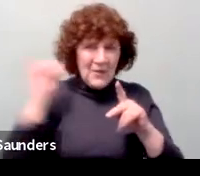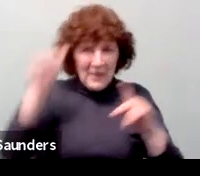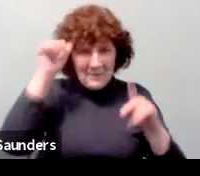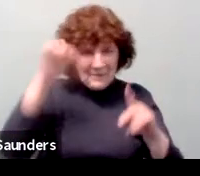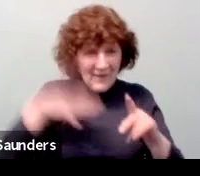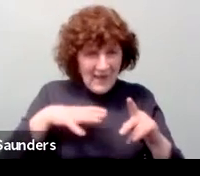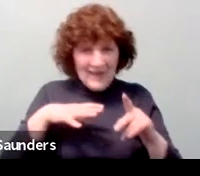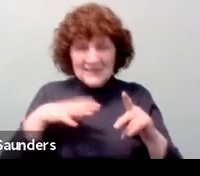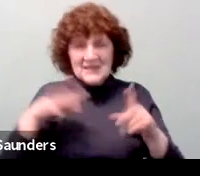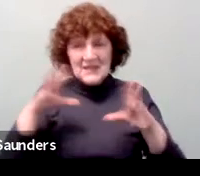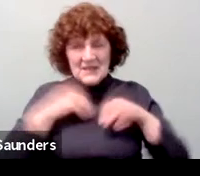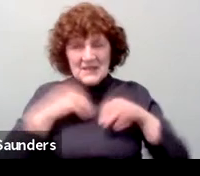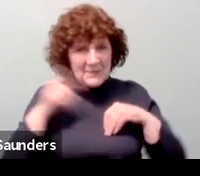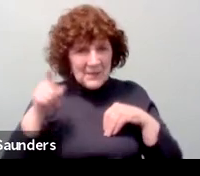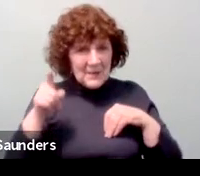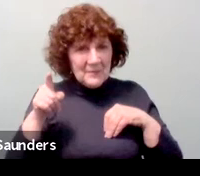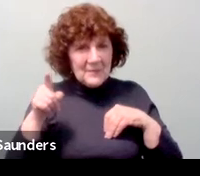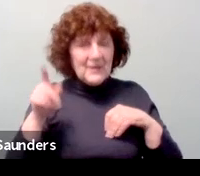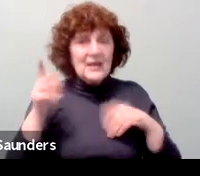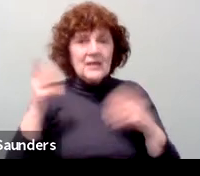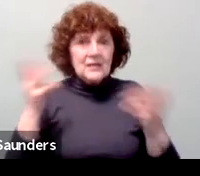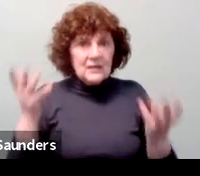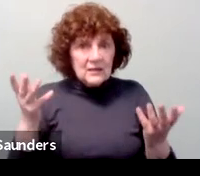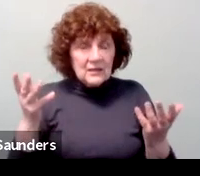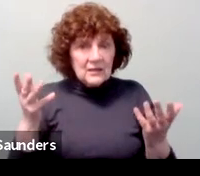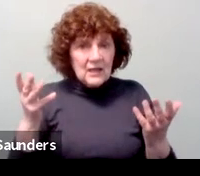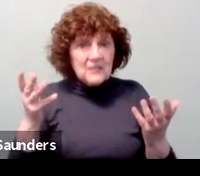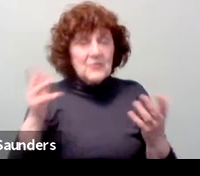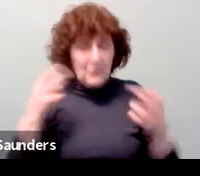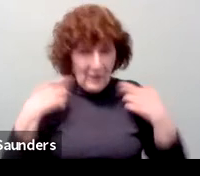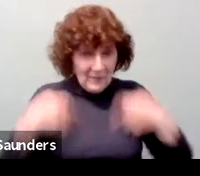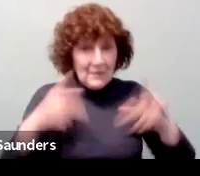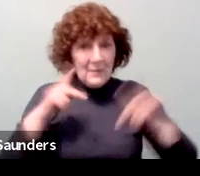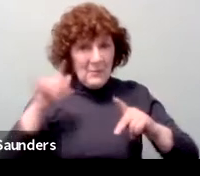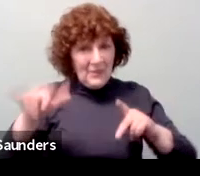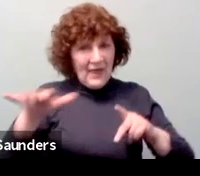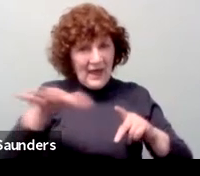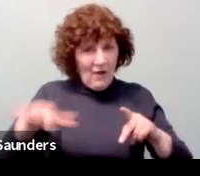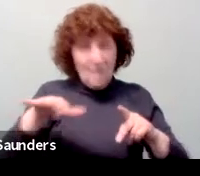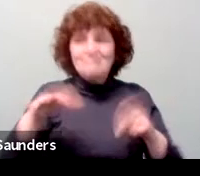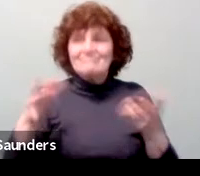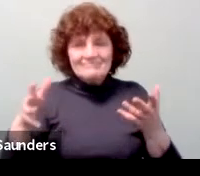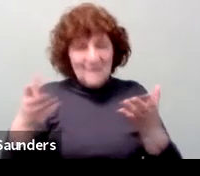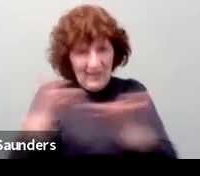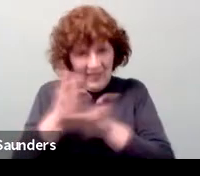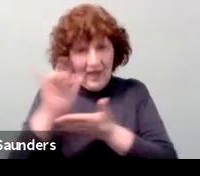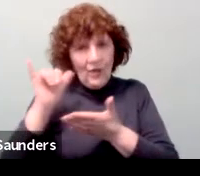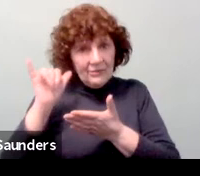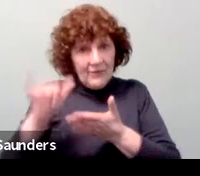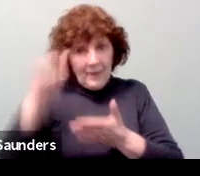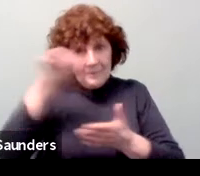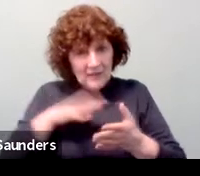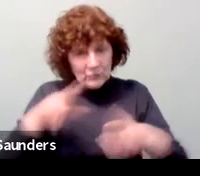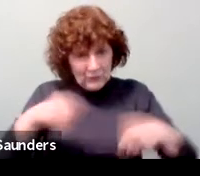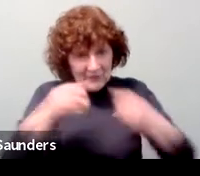rabbis and the local community, and he too was permitted to take part. And then it gives a third